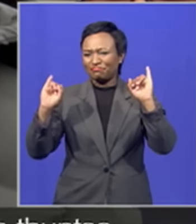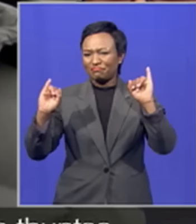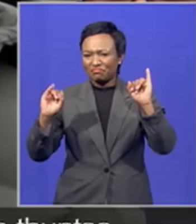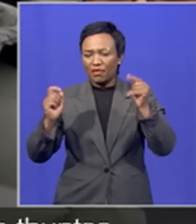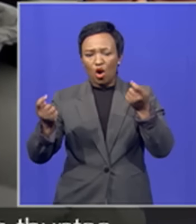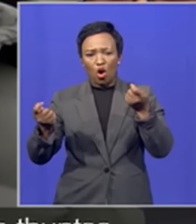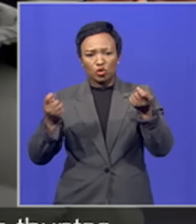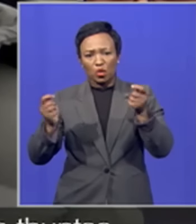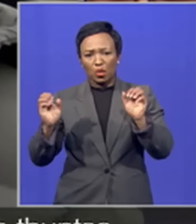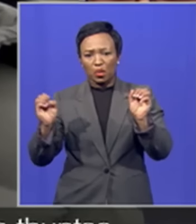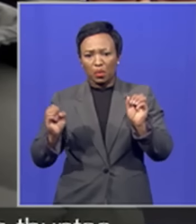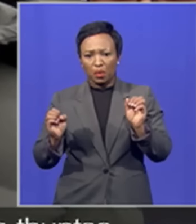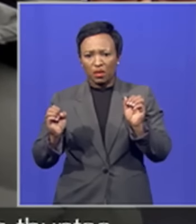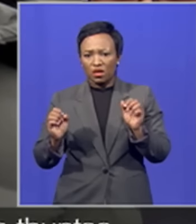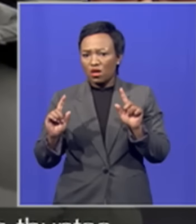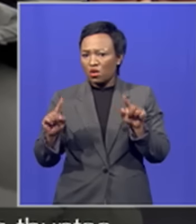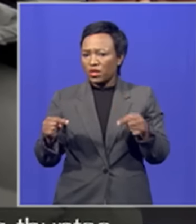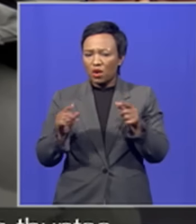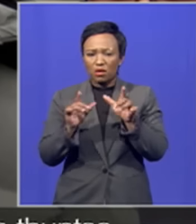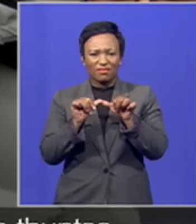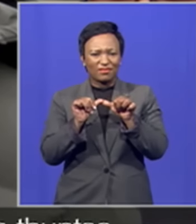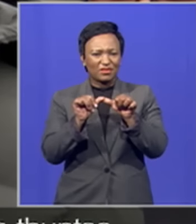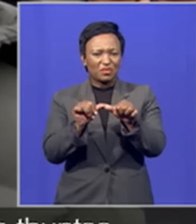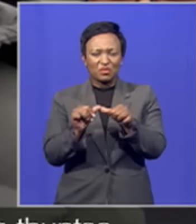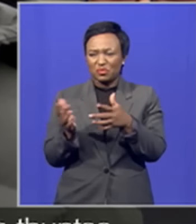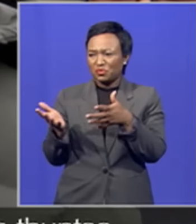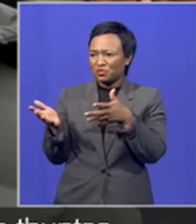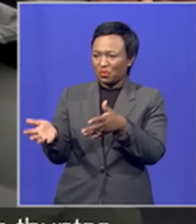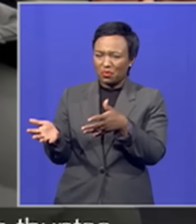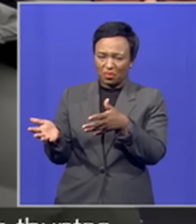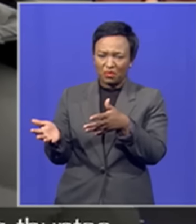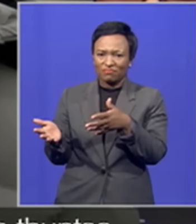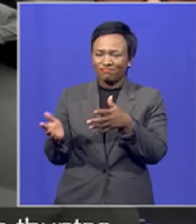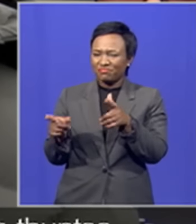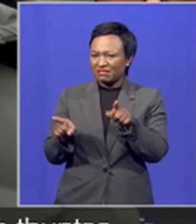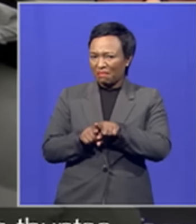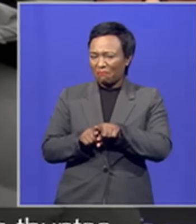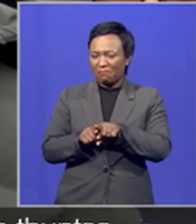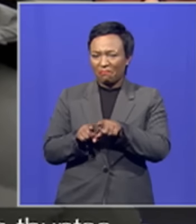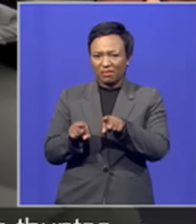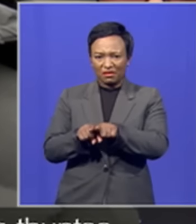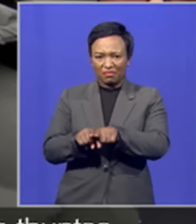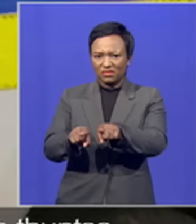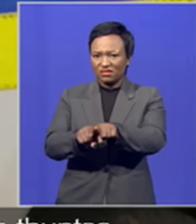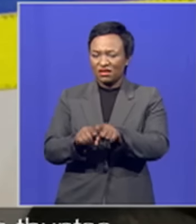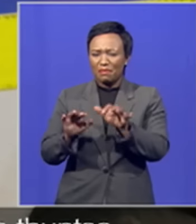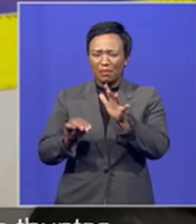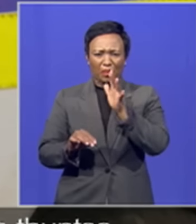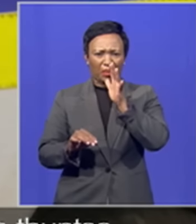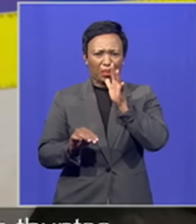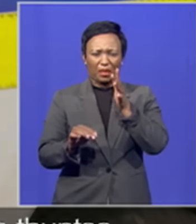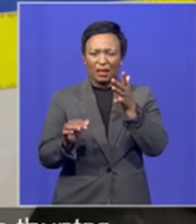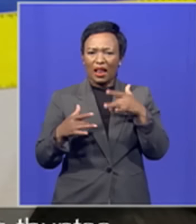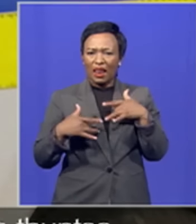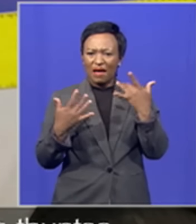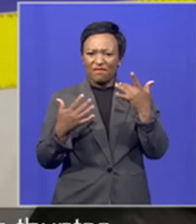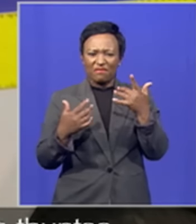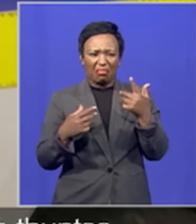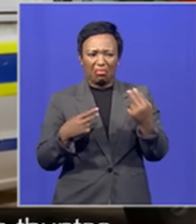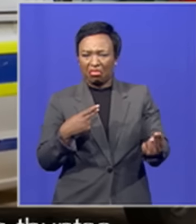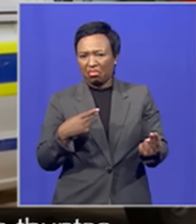must give because we can't continue to have similar incidents where a mass number of people are losing